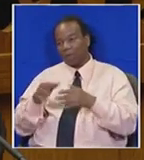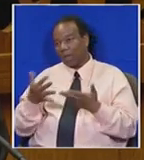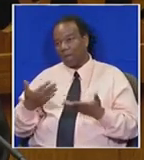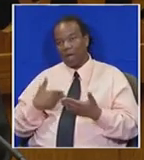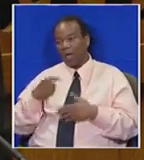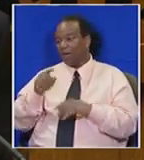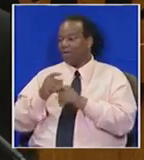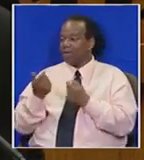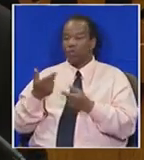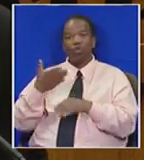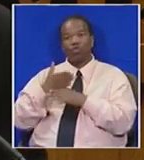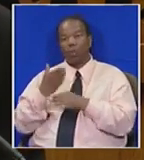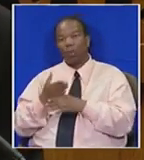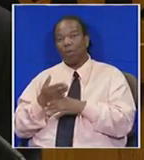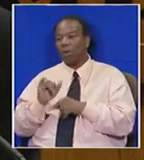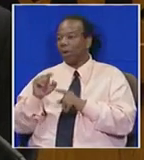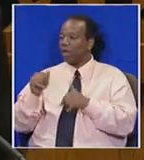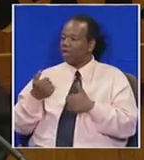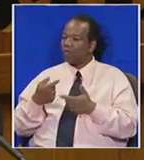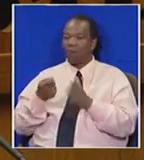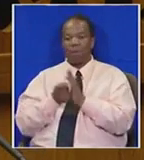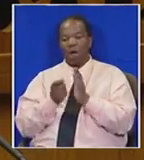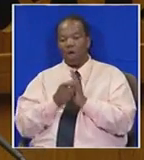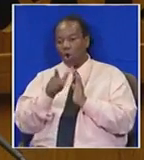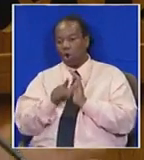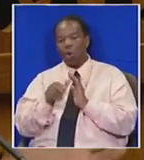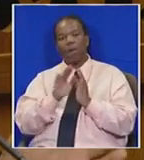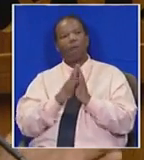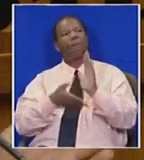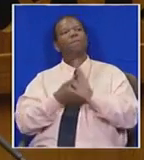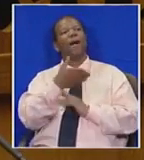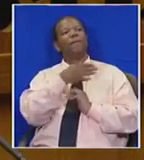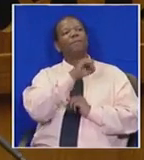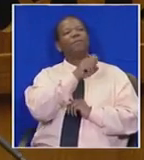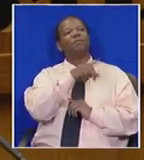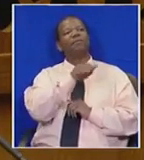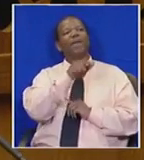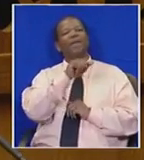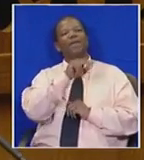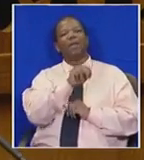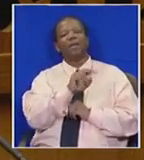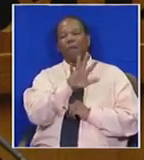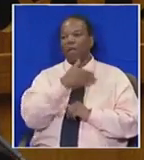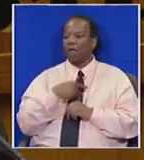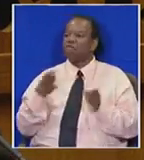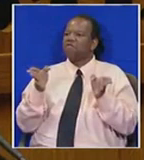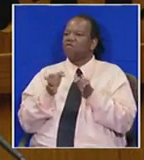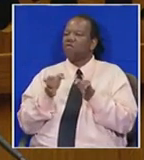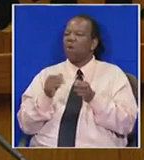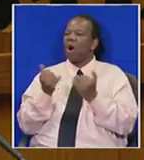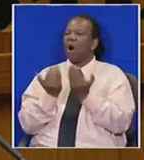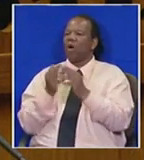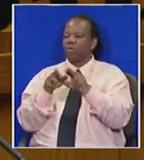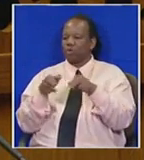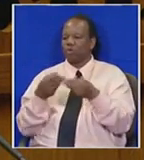jobs, less localization when we buy locomotives from Spain, fewer houses or classrooms that are built.